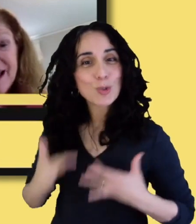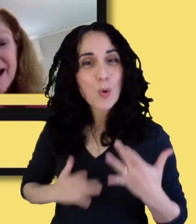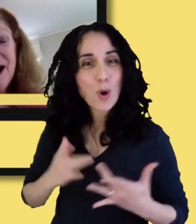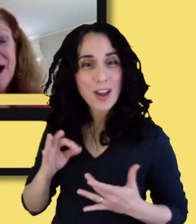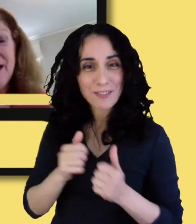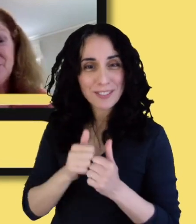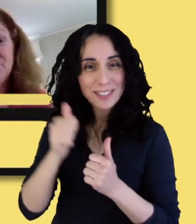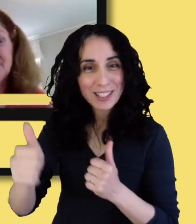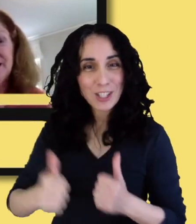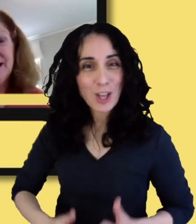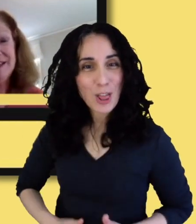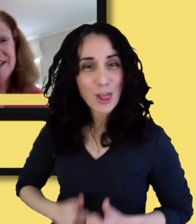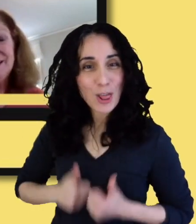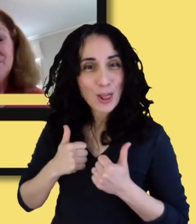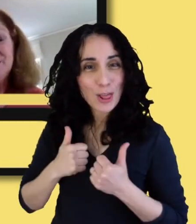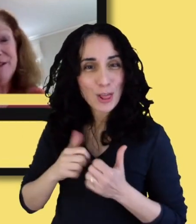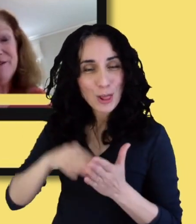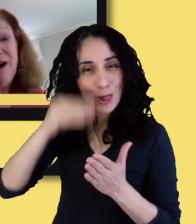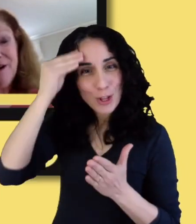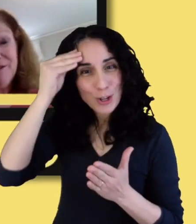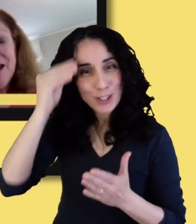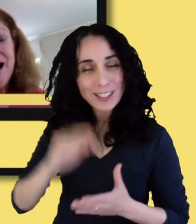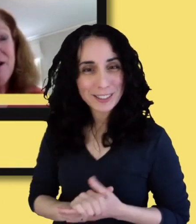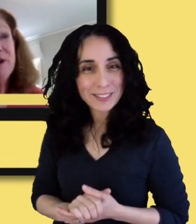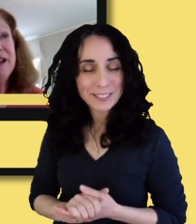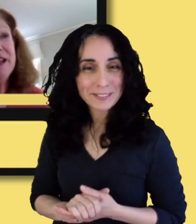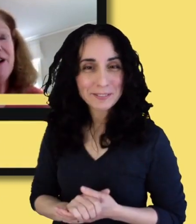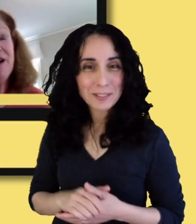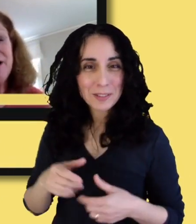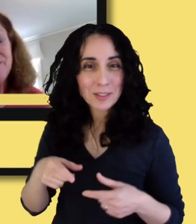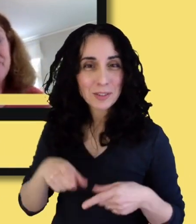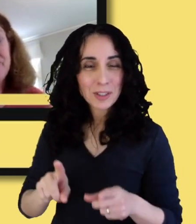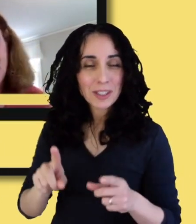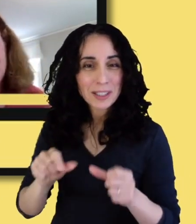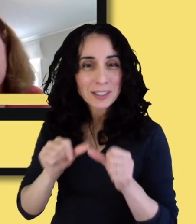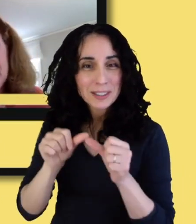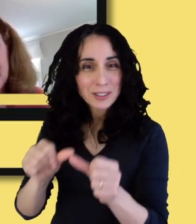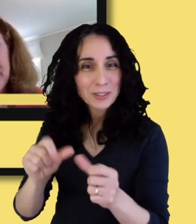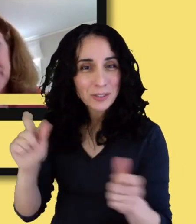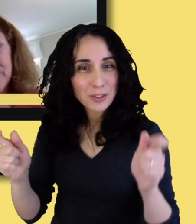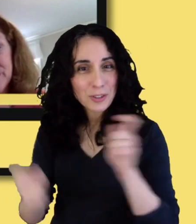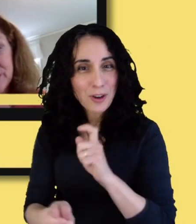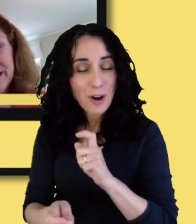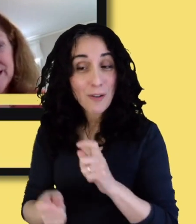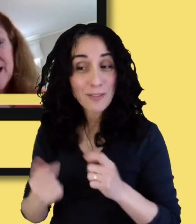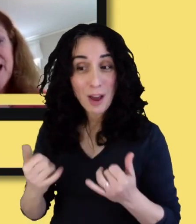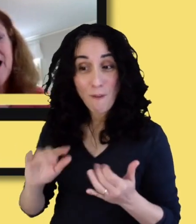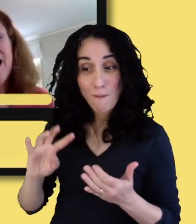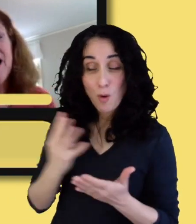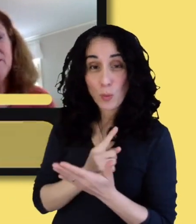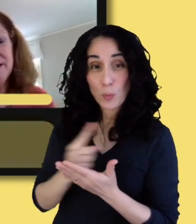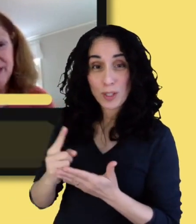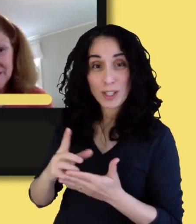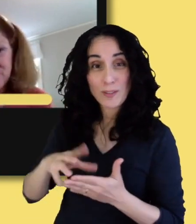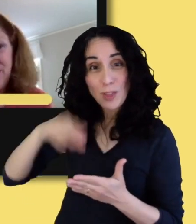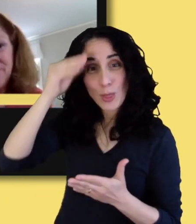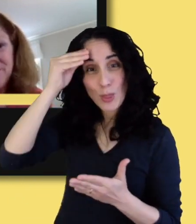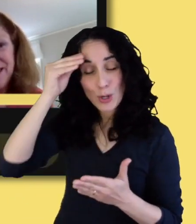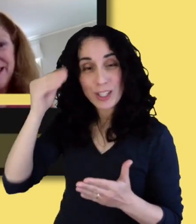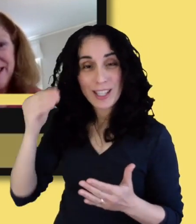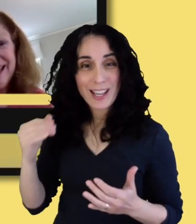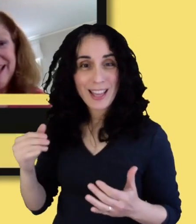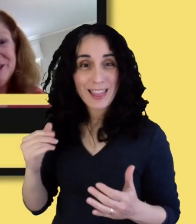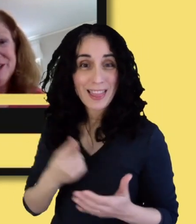learning. And just as it continues to evolve, we're in our 4th week of learning. We had last week